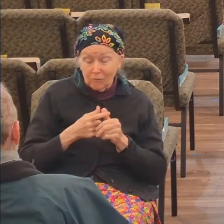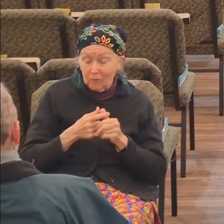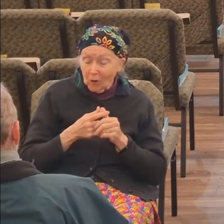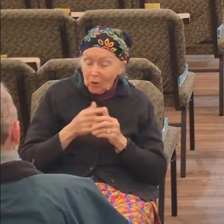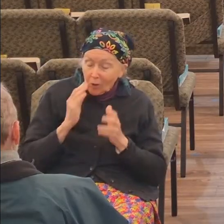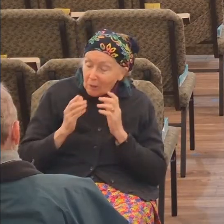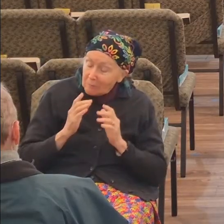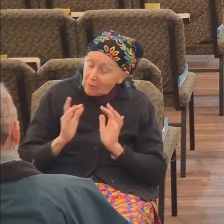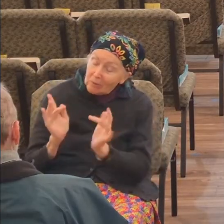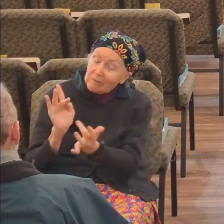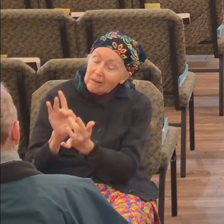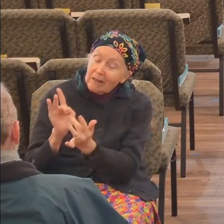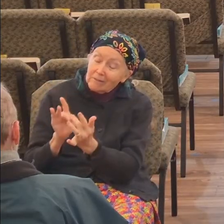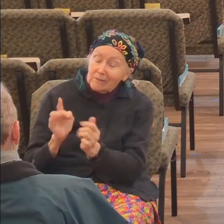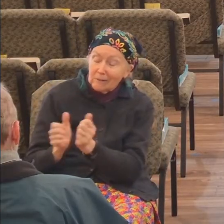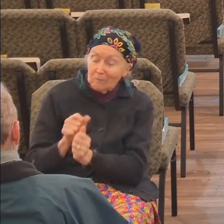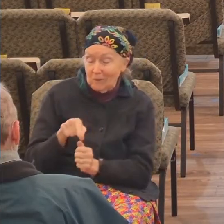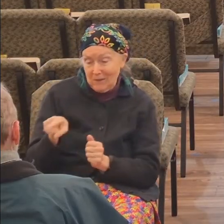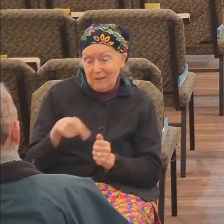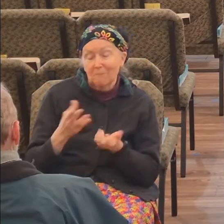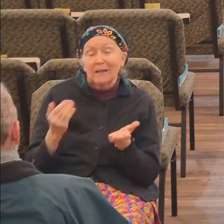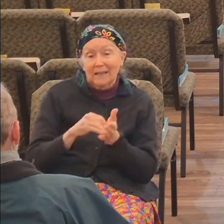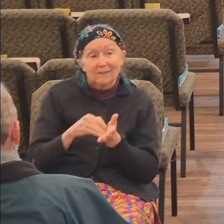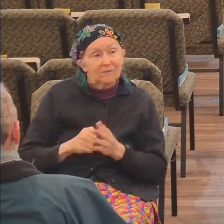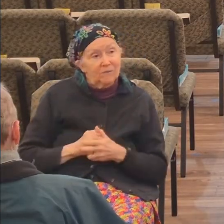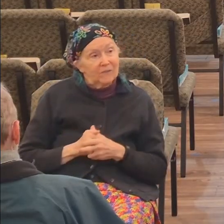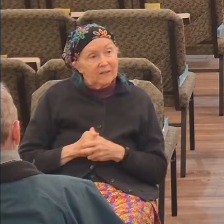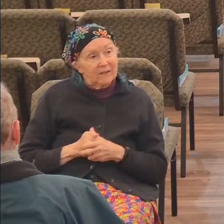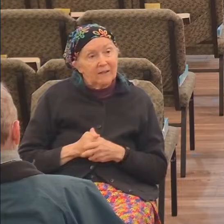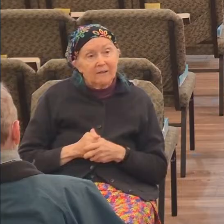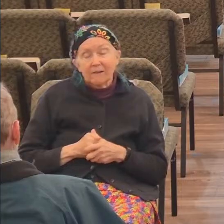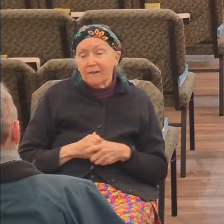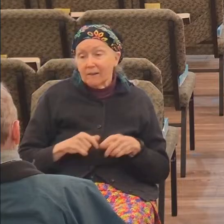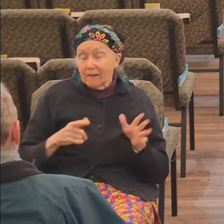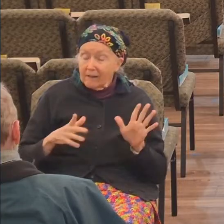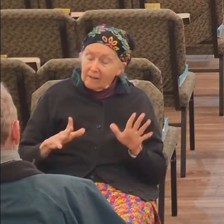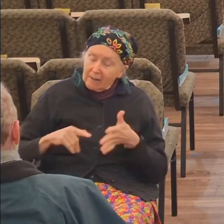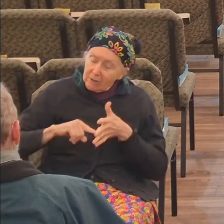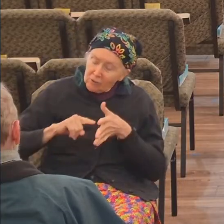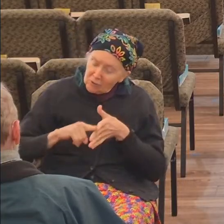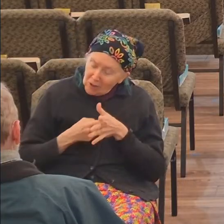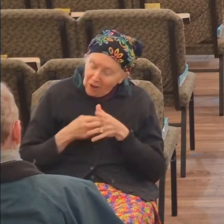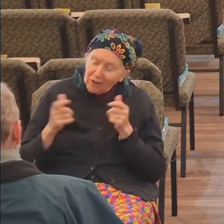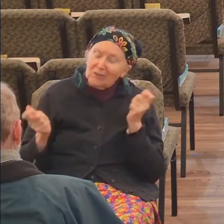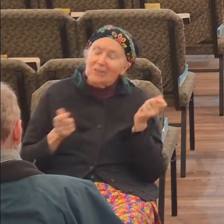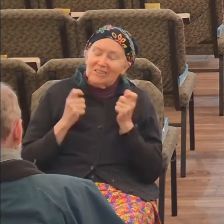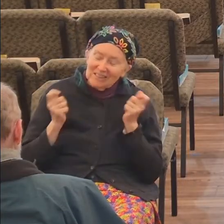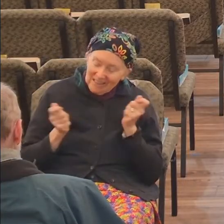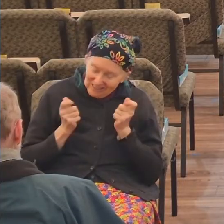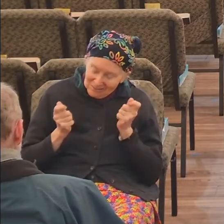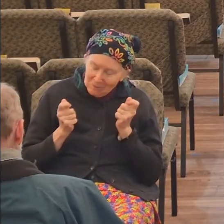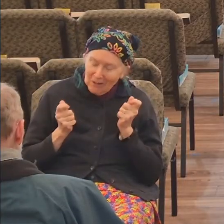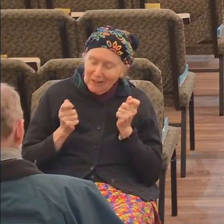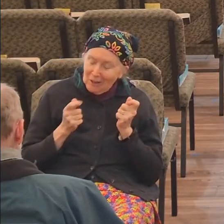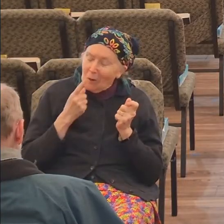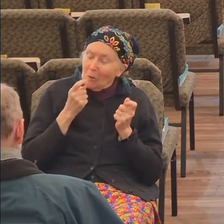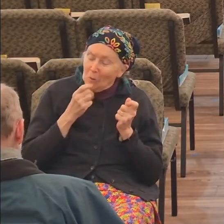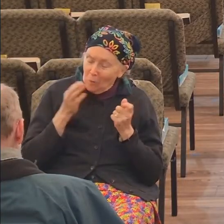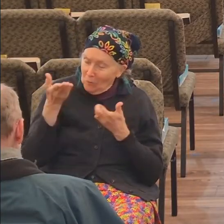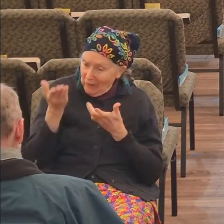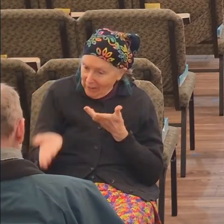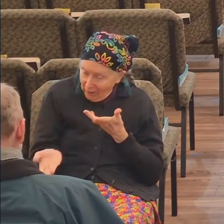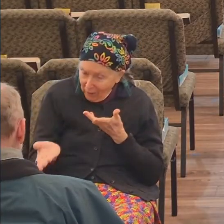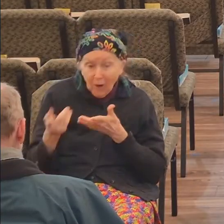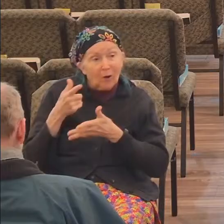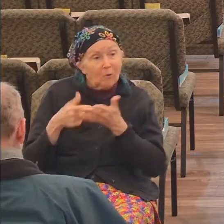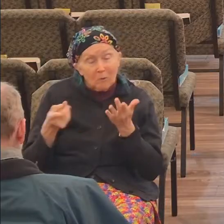touching base with them once again. And he starts by, he's just simply celebrating who they are, what